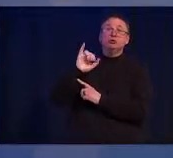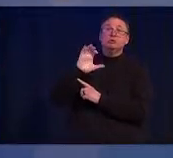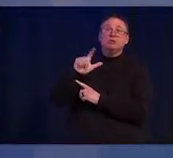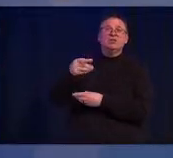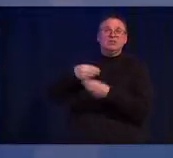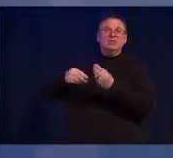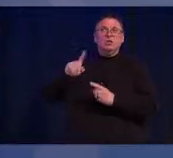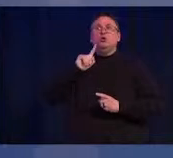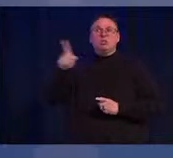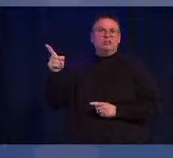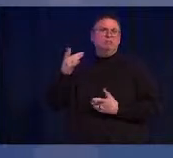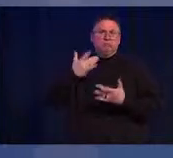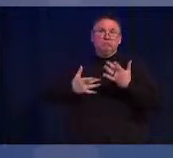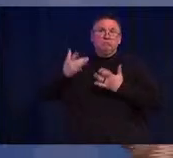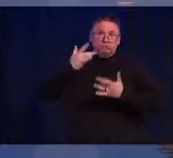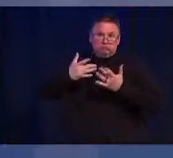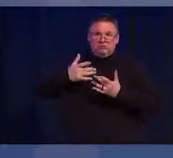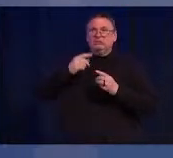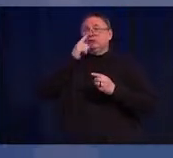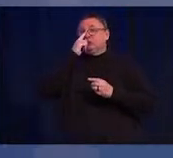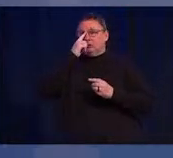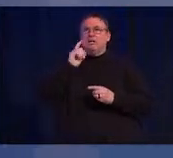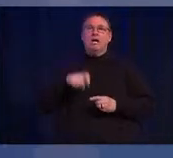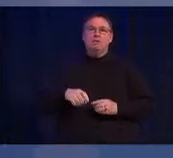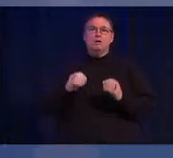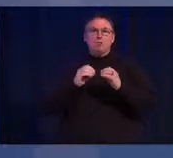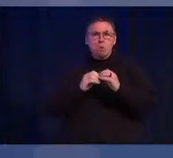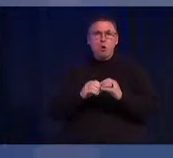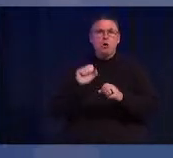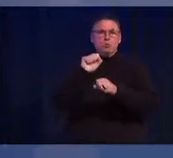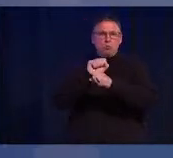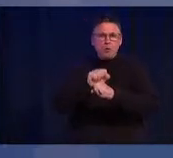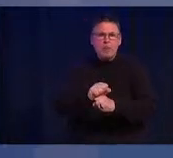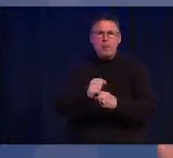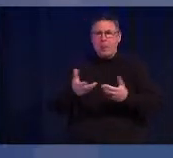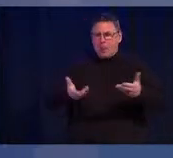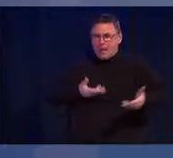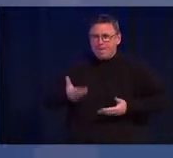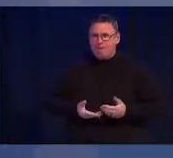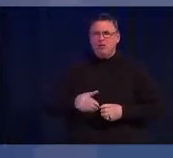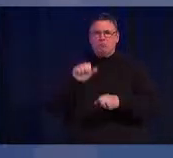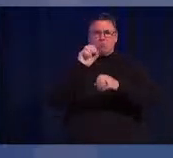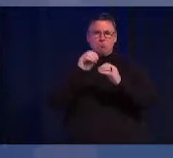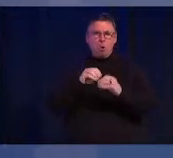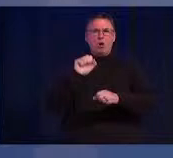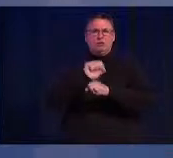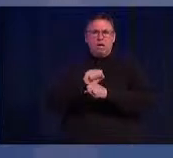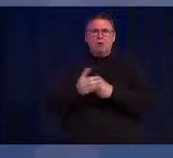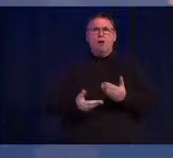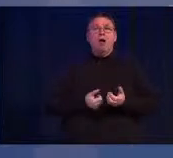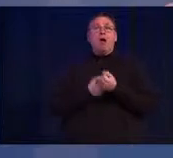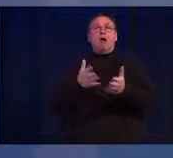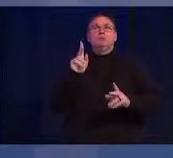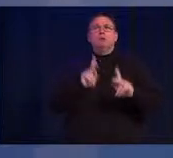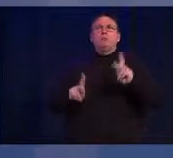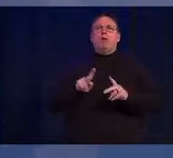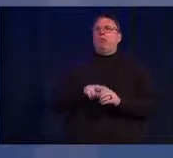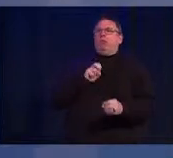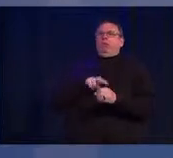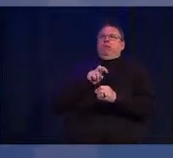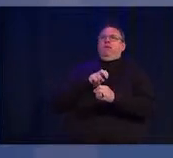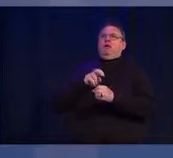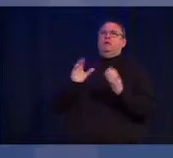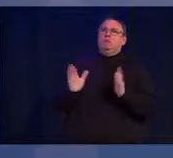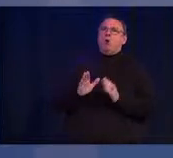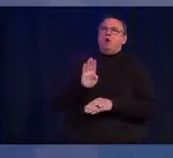stop bringing in more jobs, because these jobs that they keep bringing in are causing people to leave small businesses,